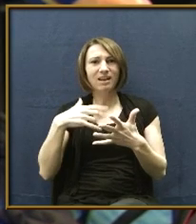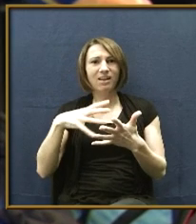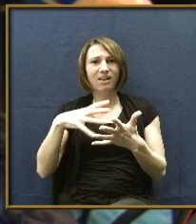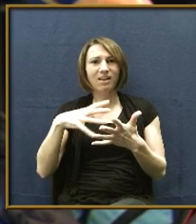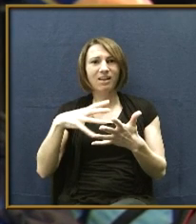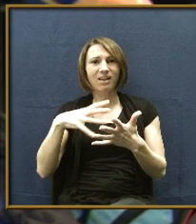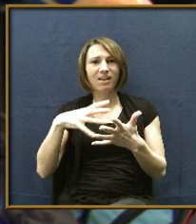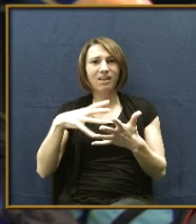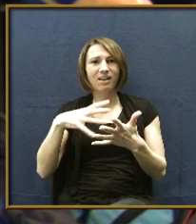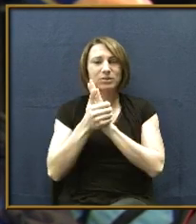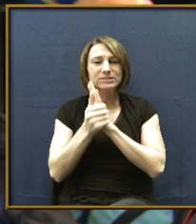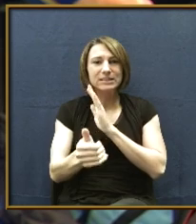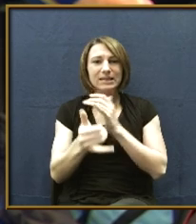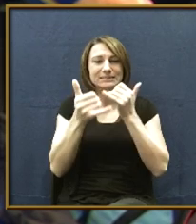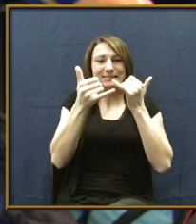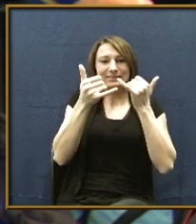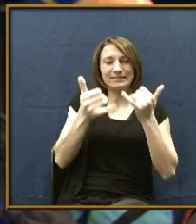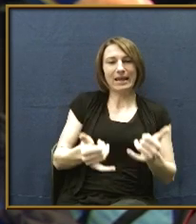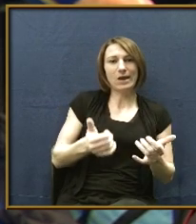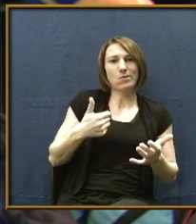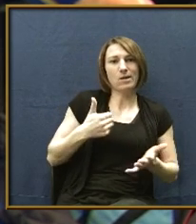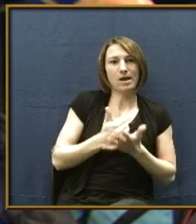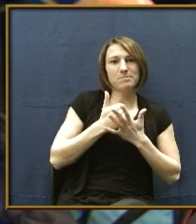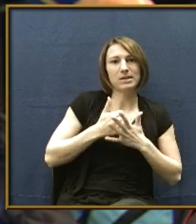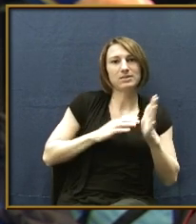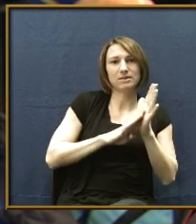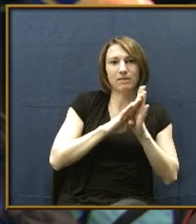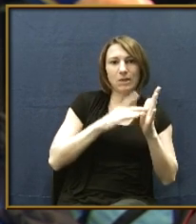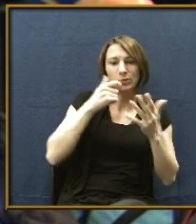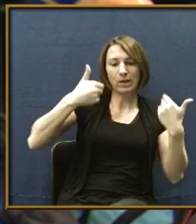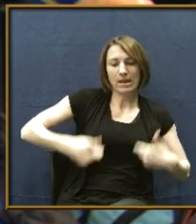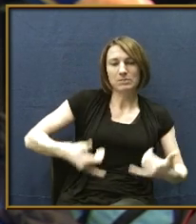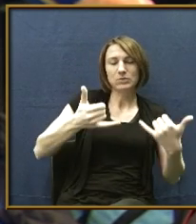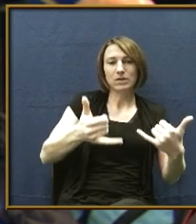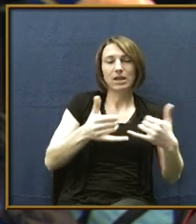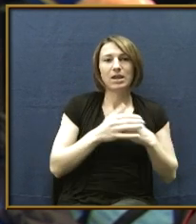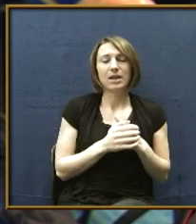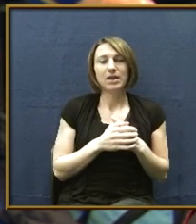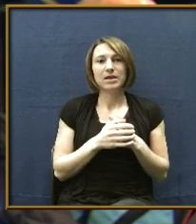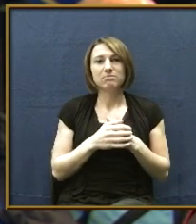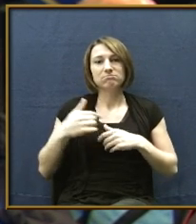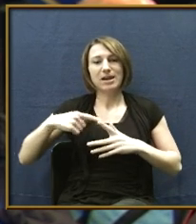developed today. This journey began the summer of